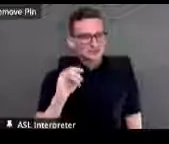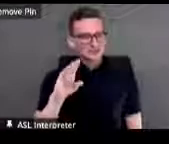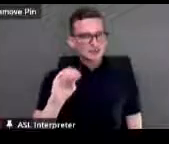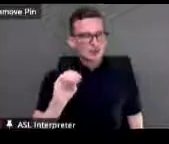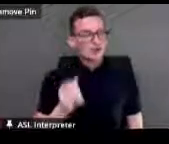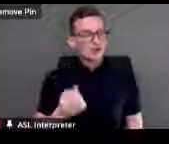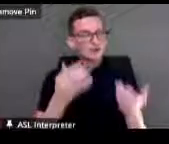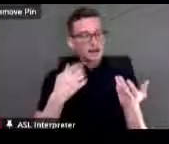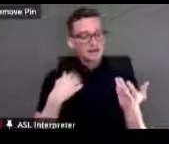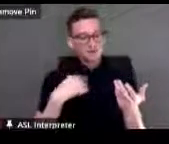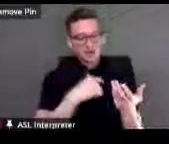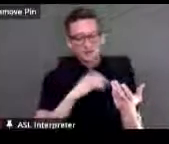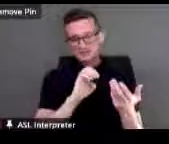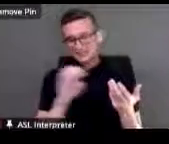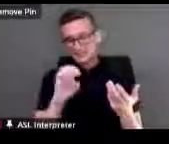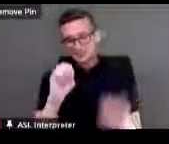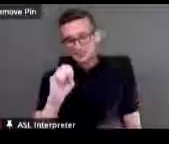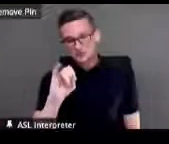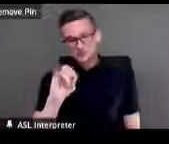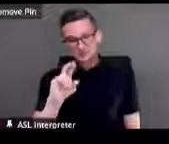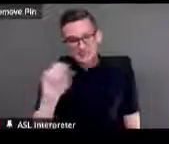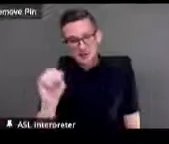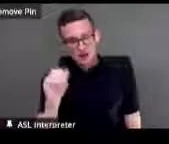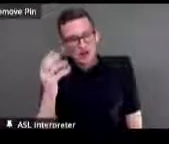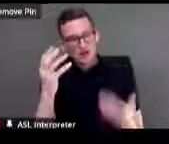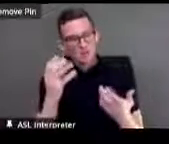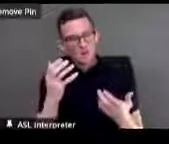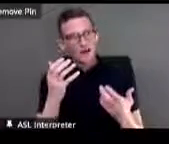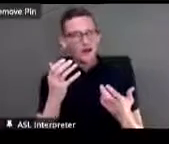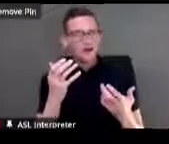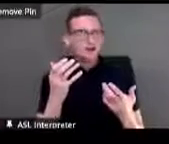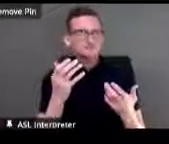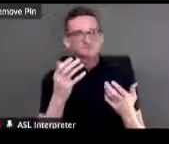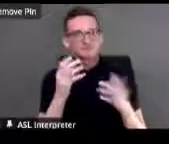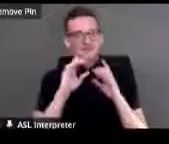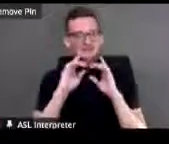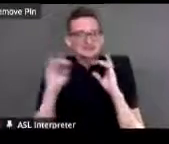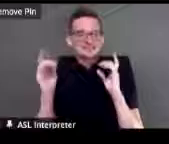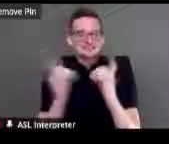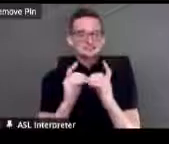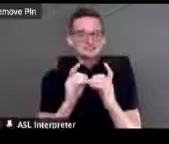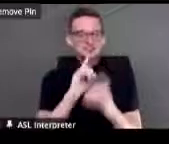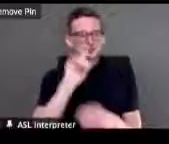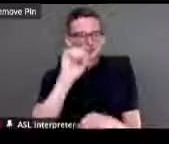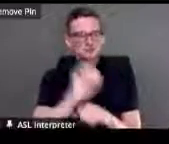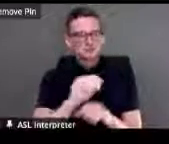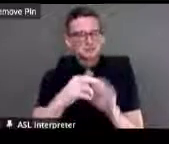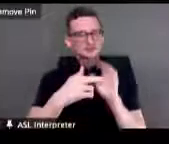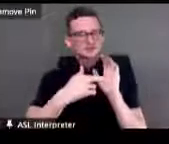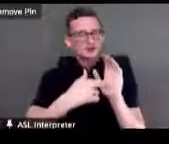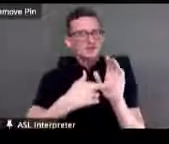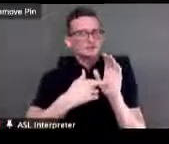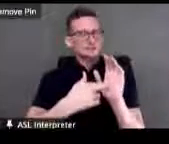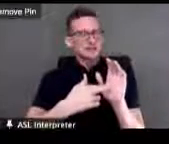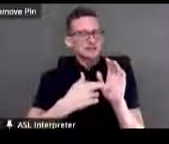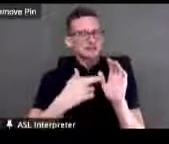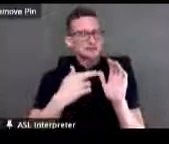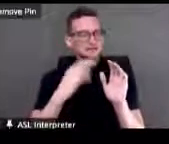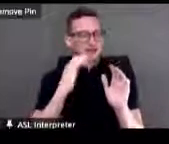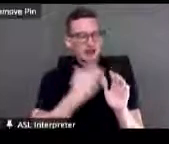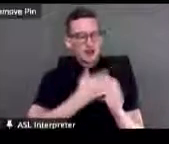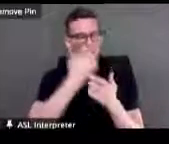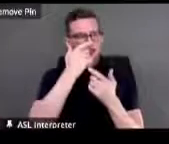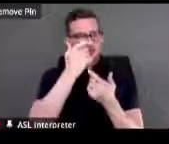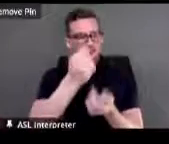like to have other people in a district that truly represents the interests. This would